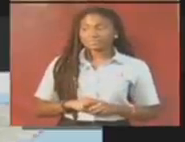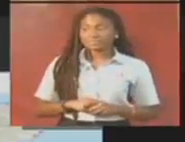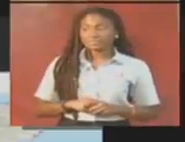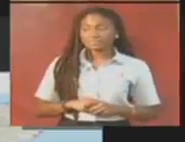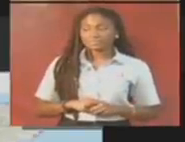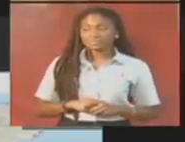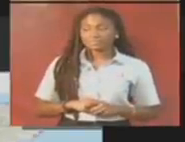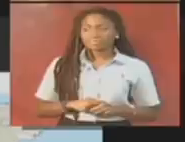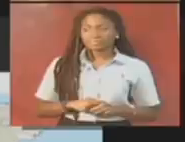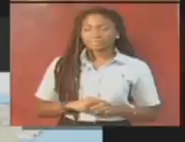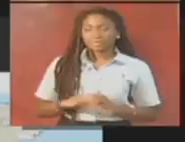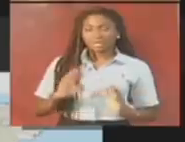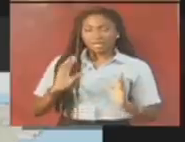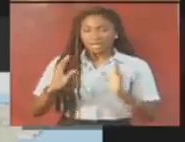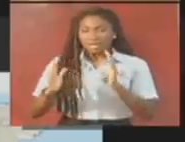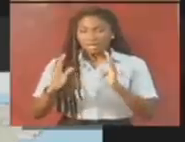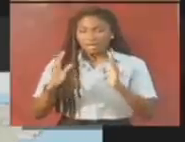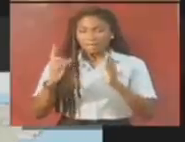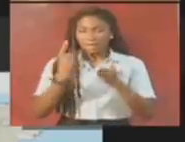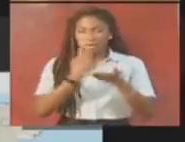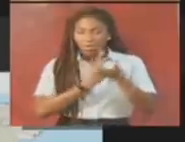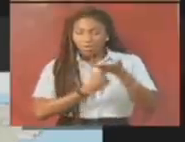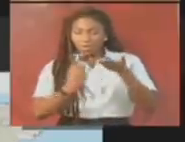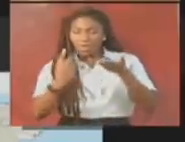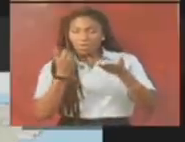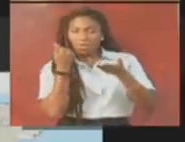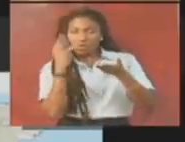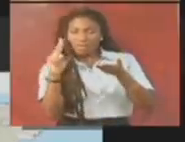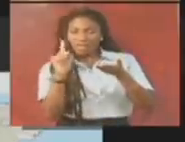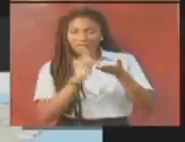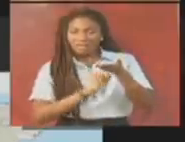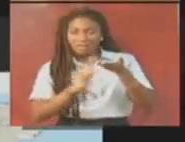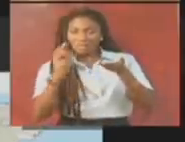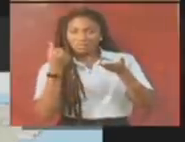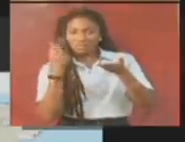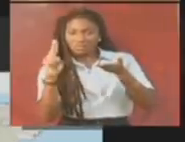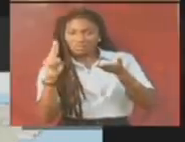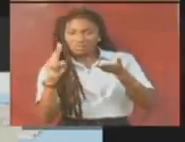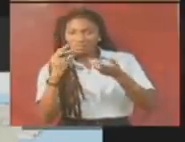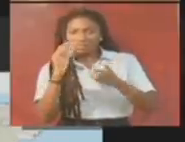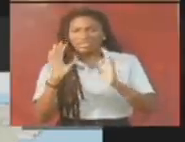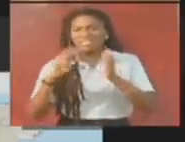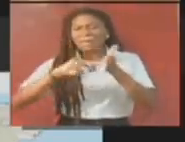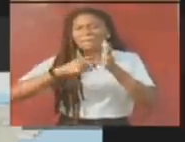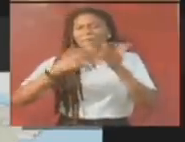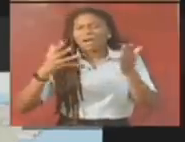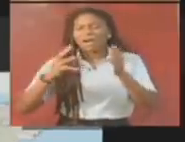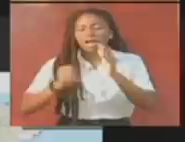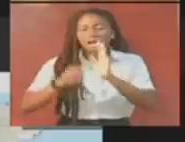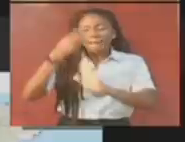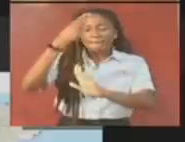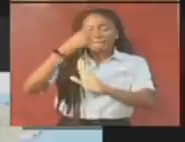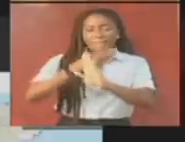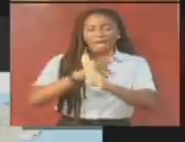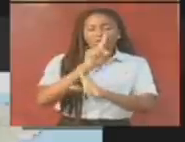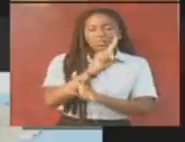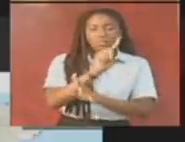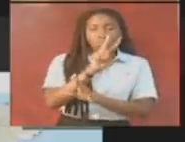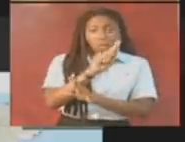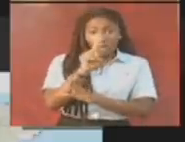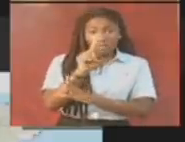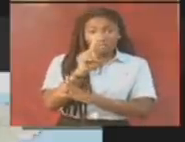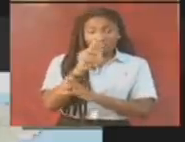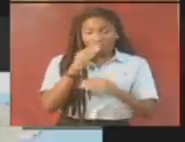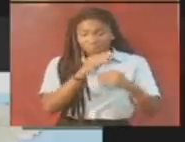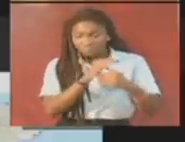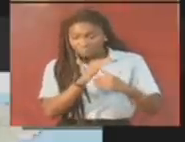weeks 12 and 13, which cover the period the 21st of March to the 3rd of April. And we note that back